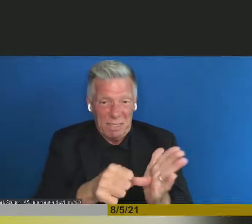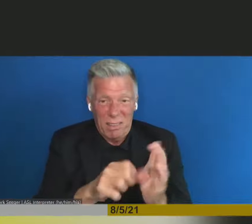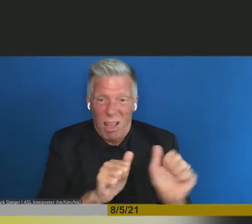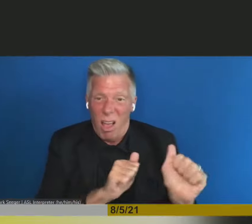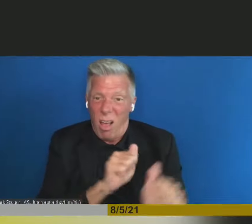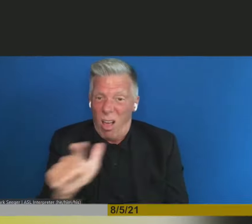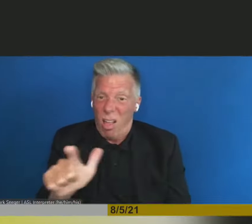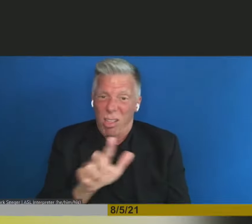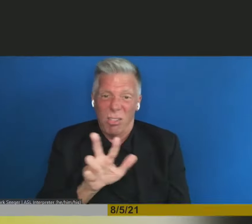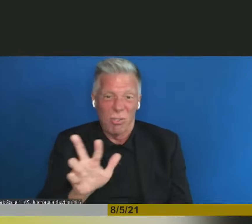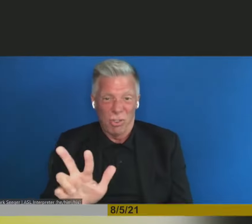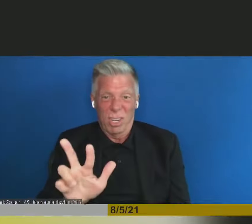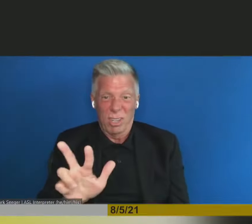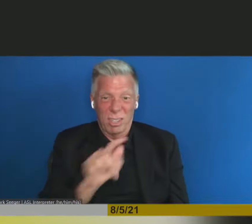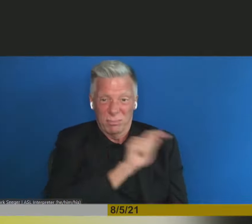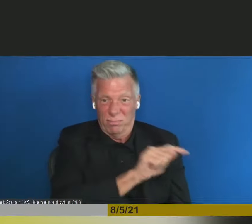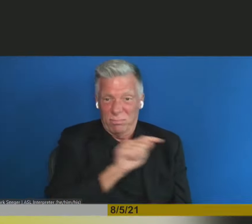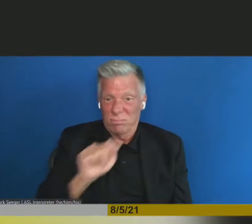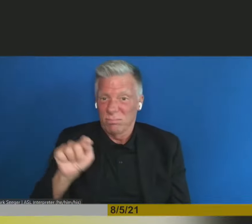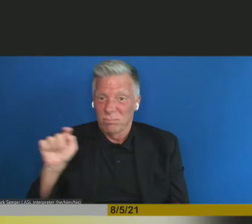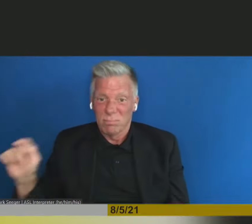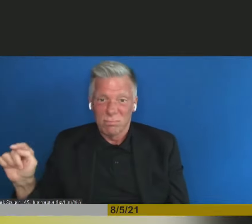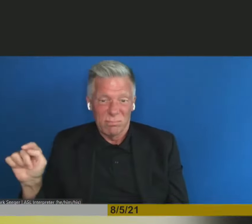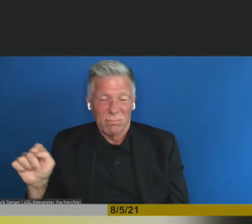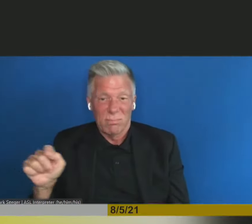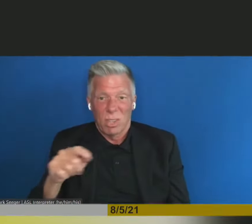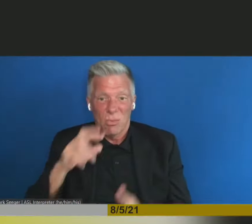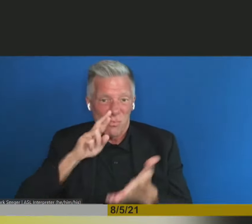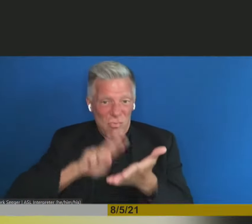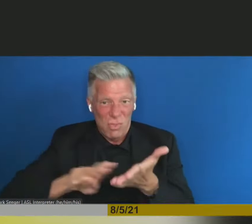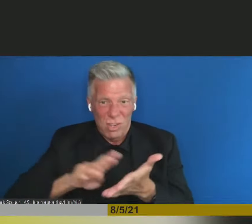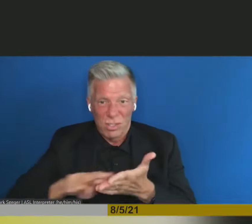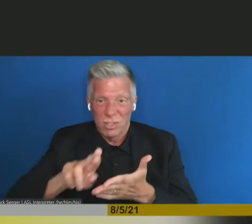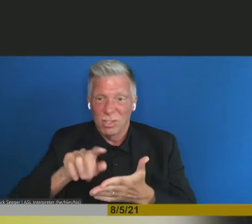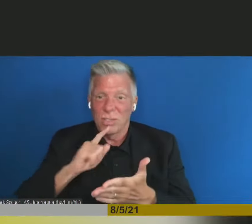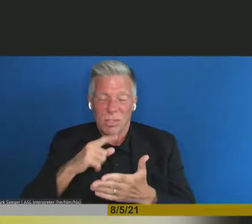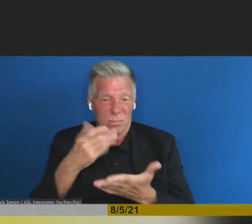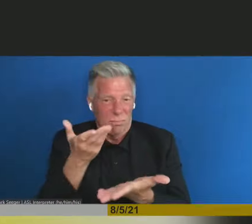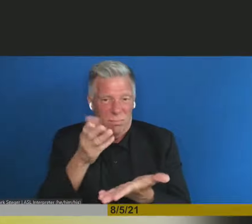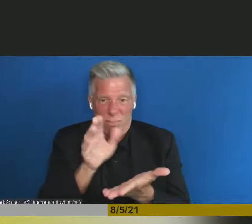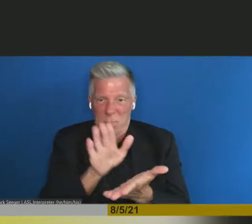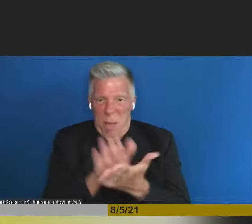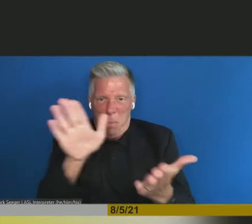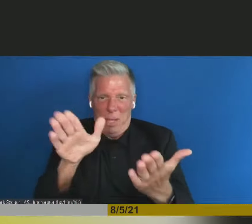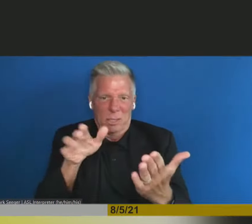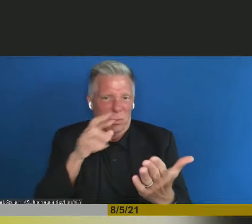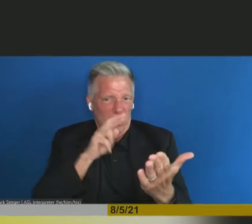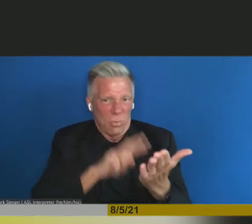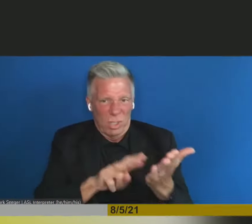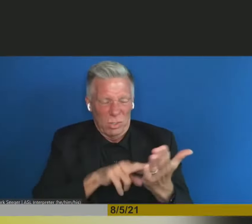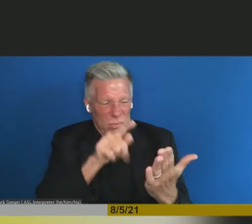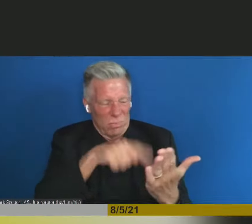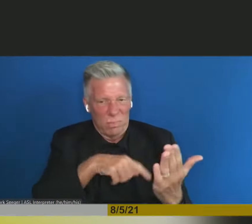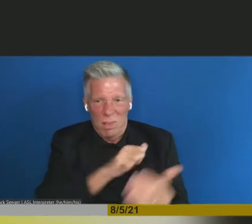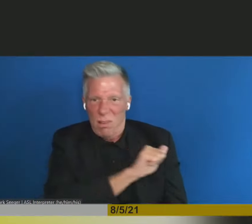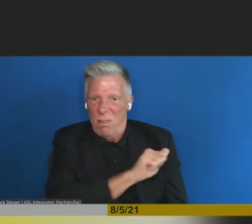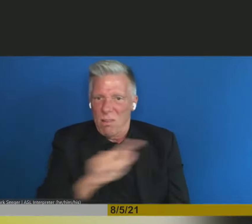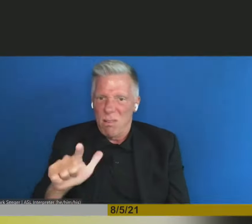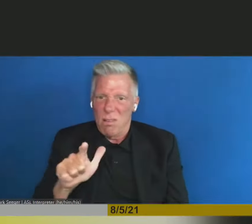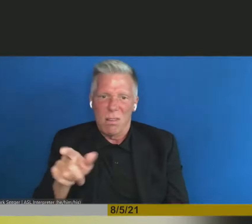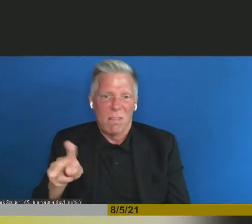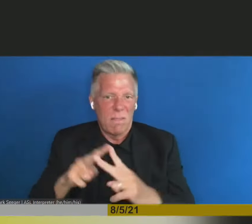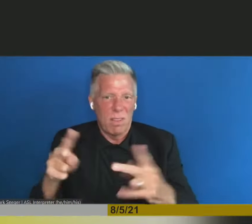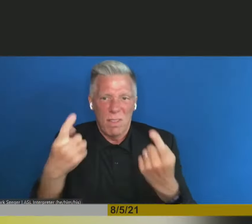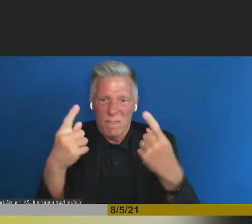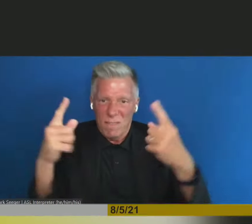the research that has been published shows that all three of these vaccines are highly effective in reducing the risk of hospitalization